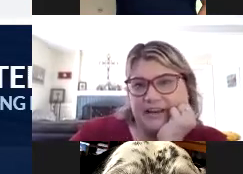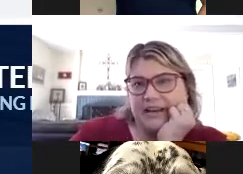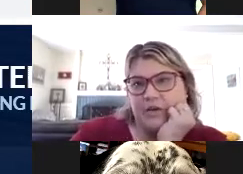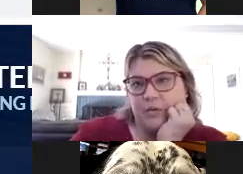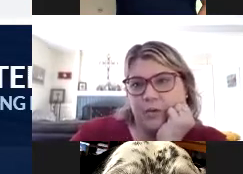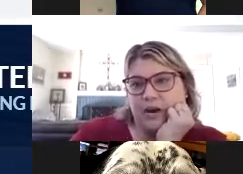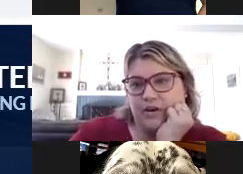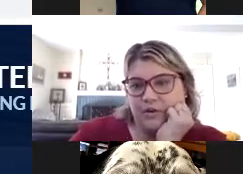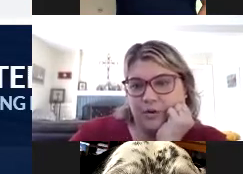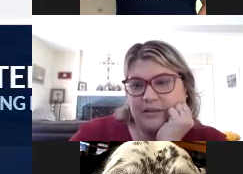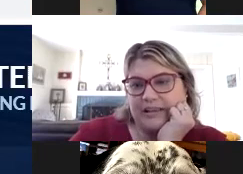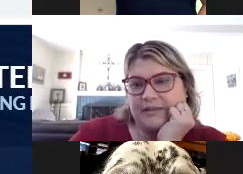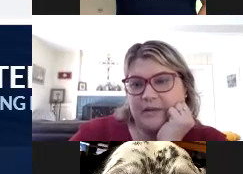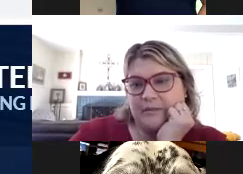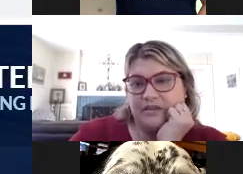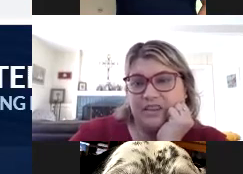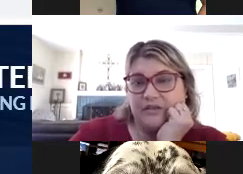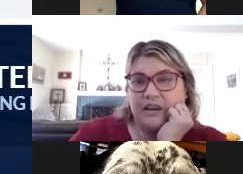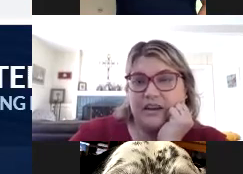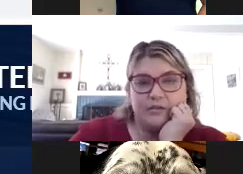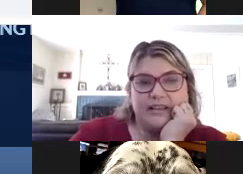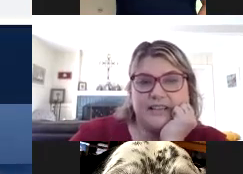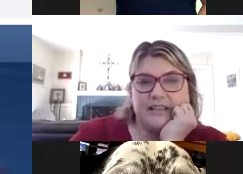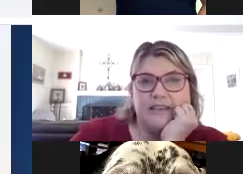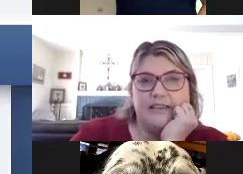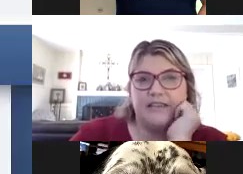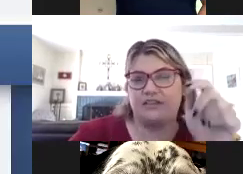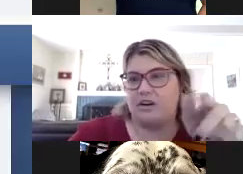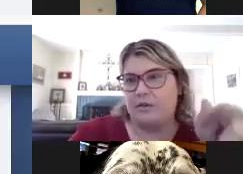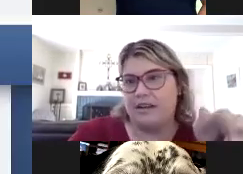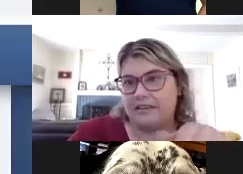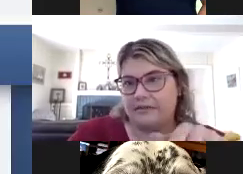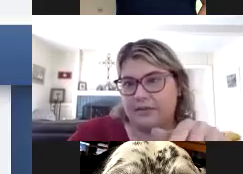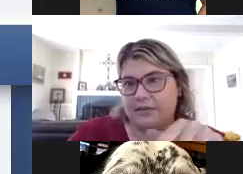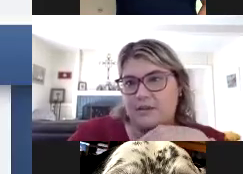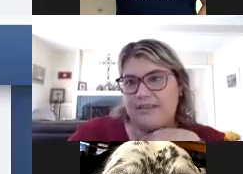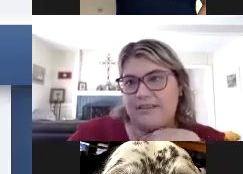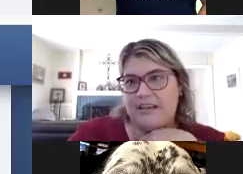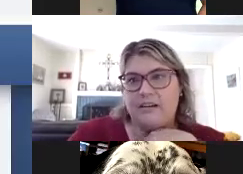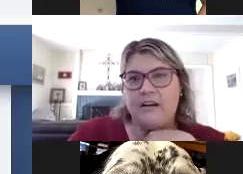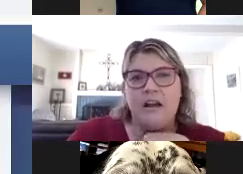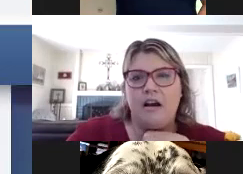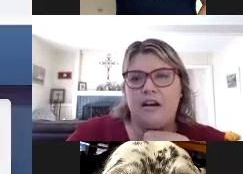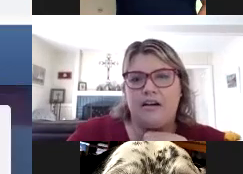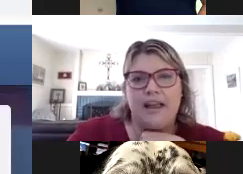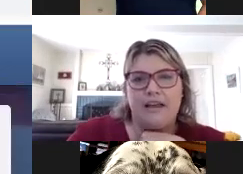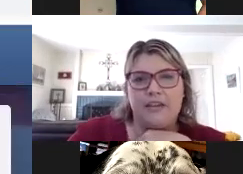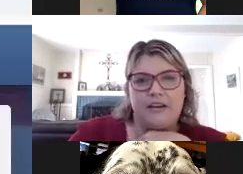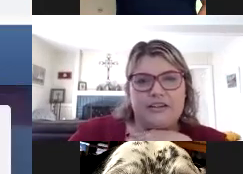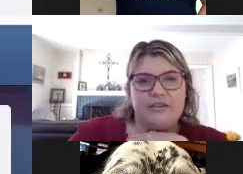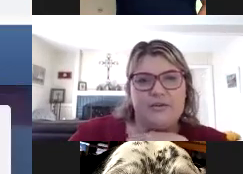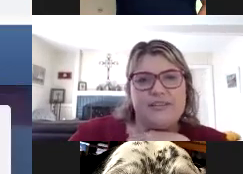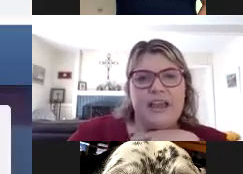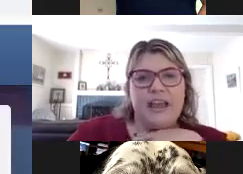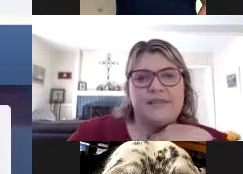to find out where your beliefs might be. They'll give you kind of a rundown, and they start with the first one that you can see here are